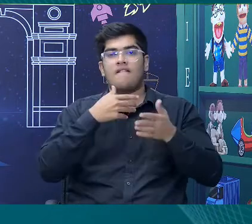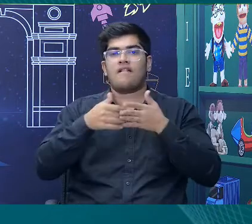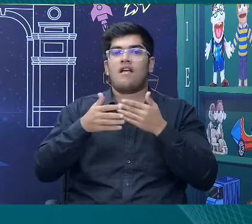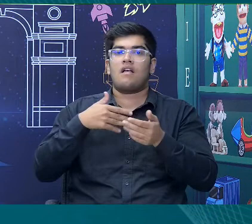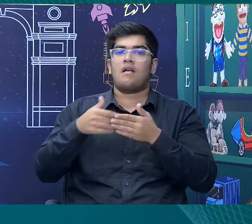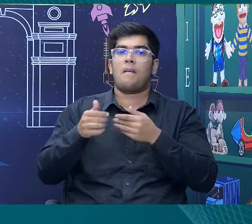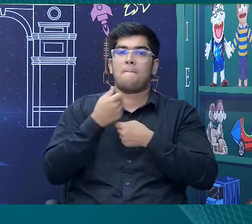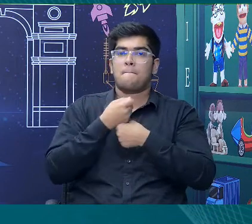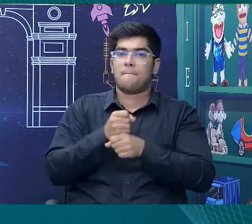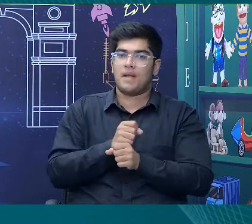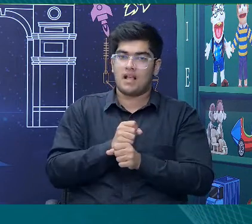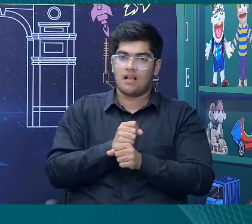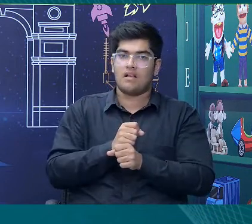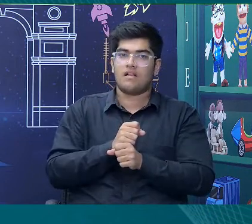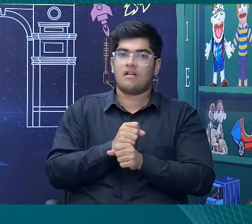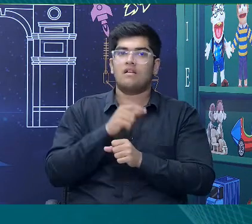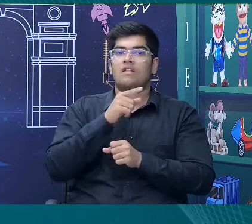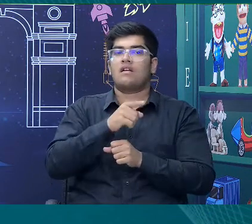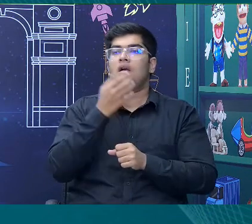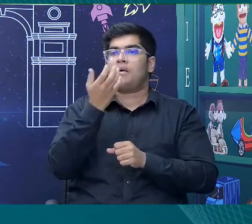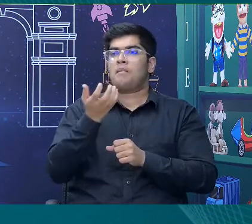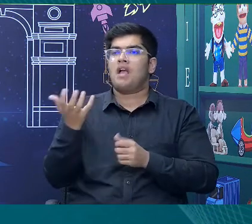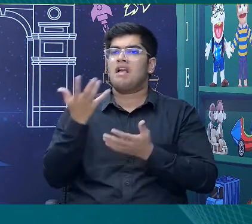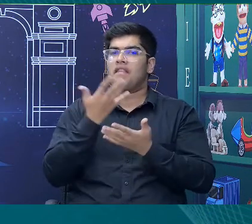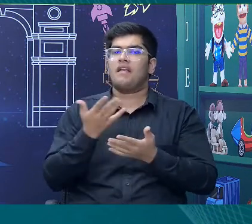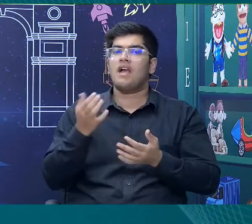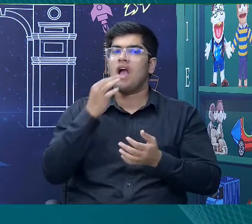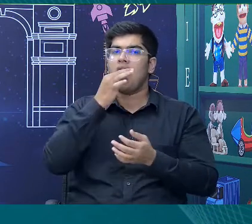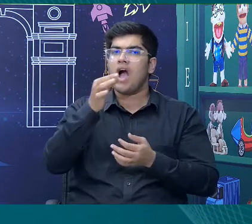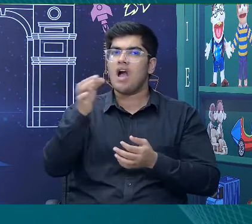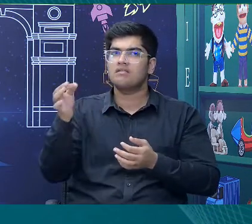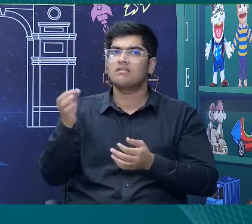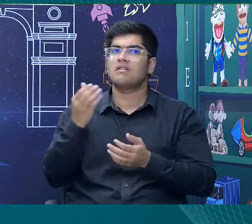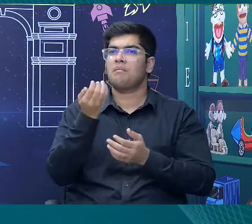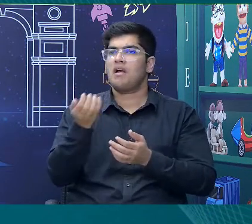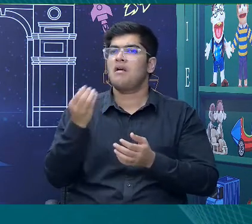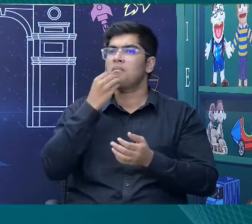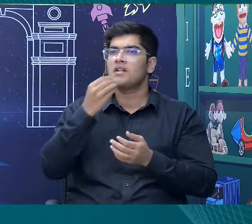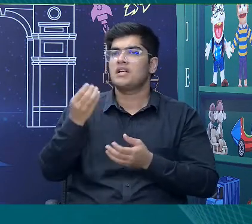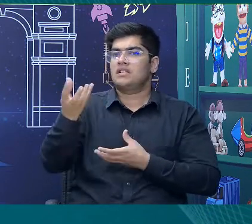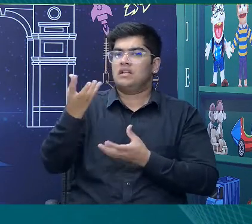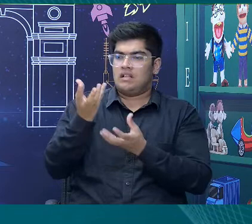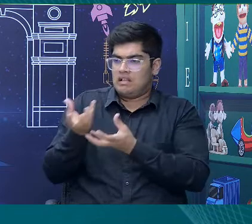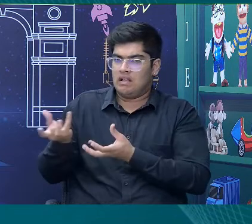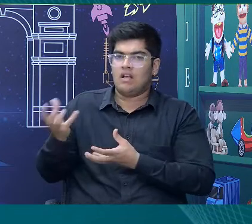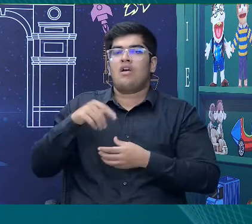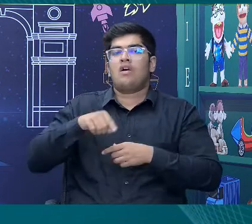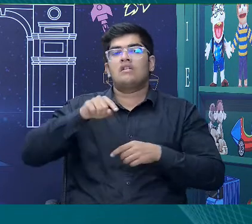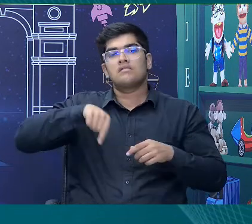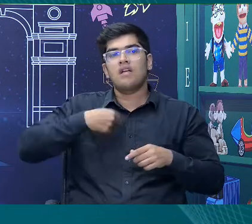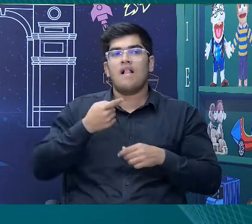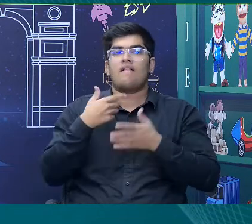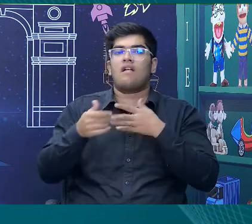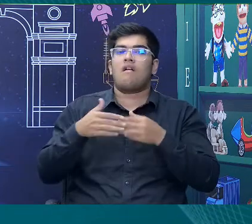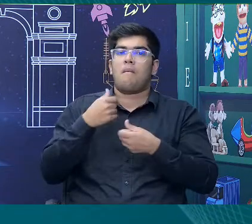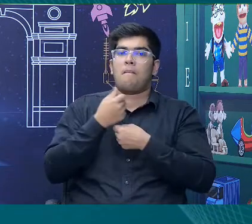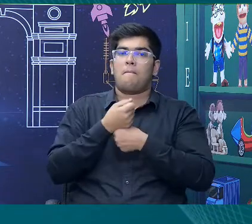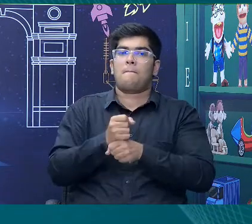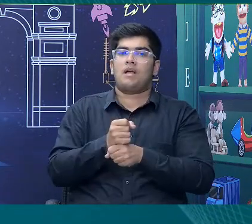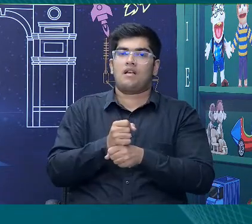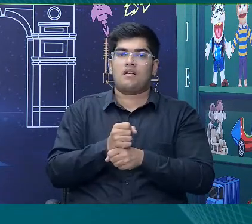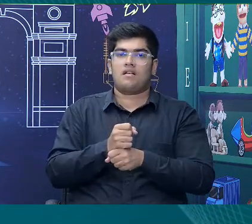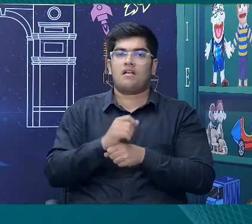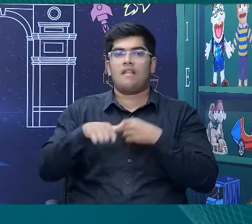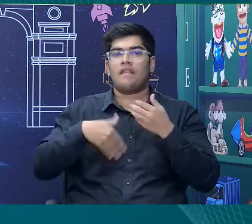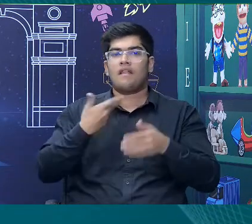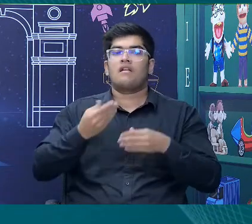traps using material which he begs for, in stores or in farms. He begs for material and he makes these rat traps